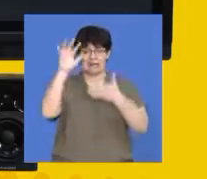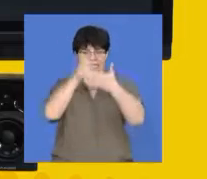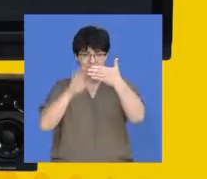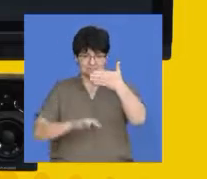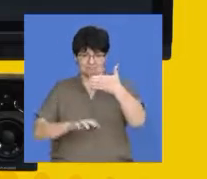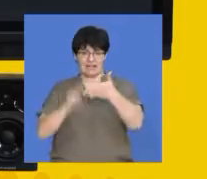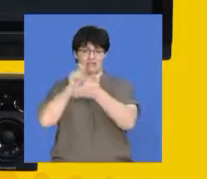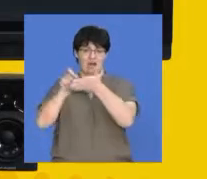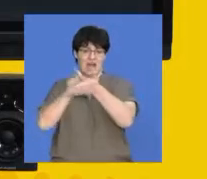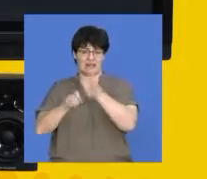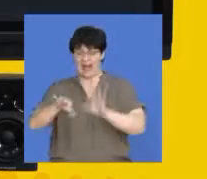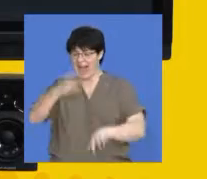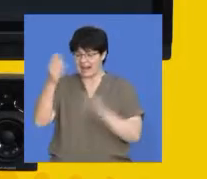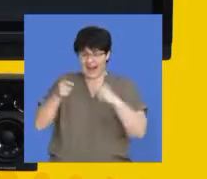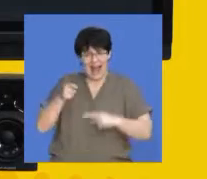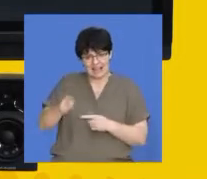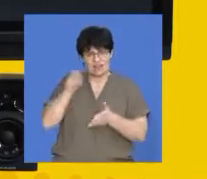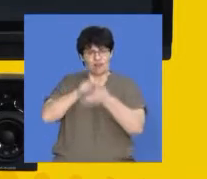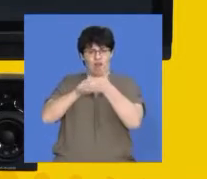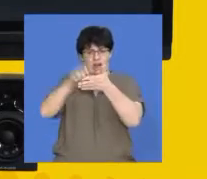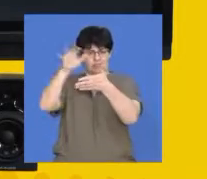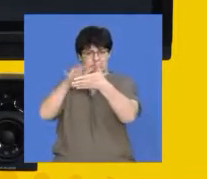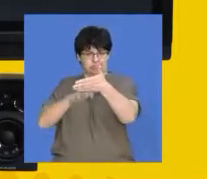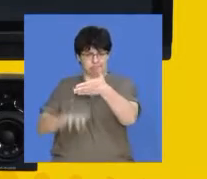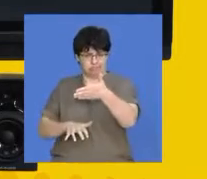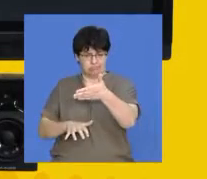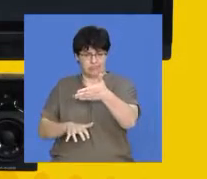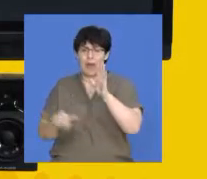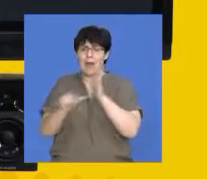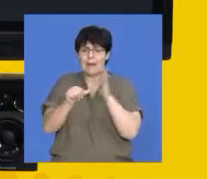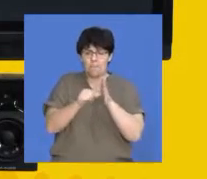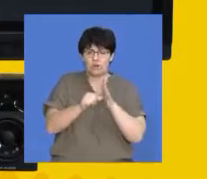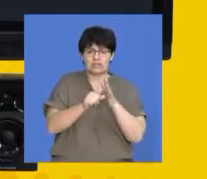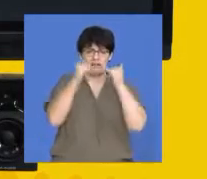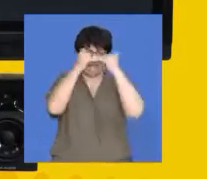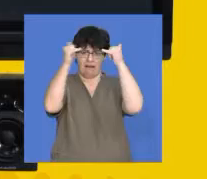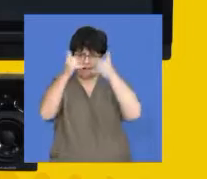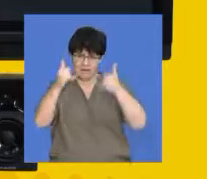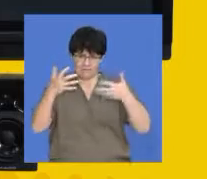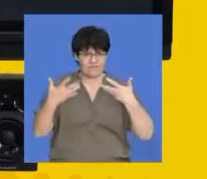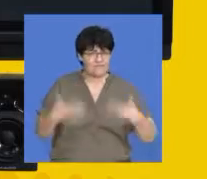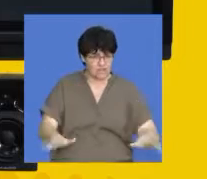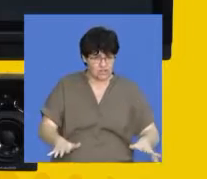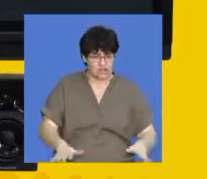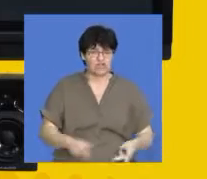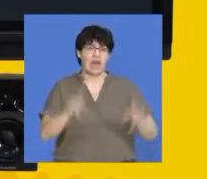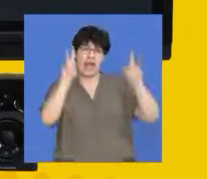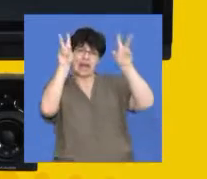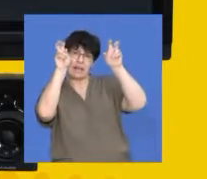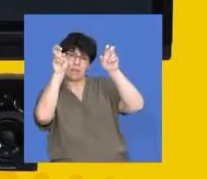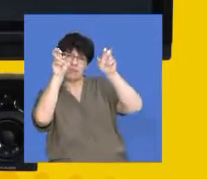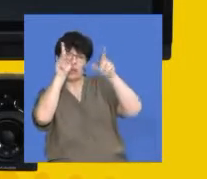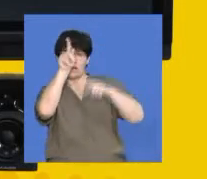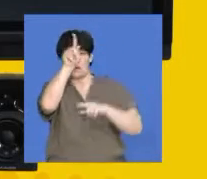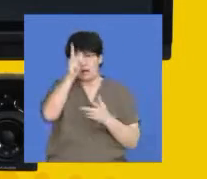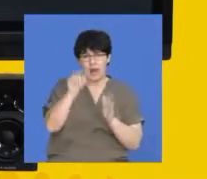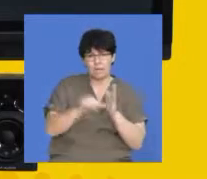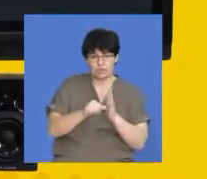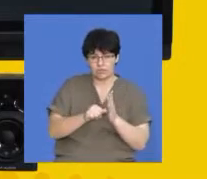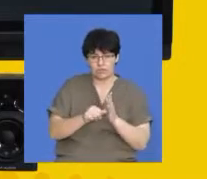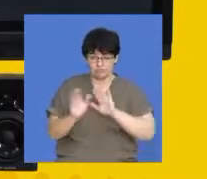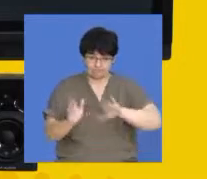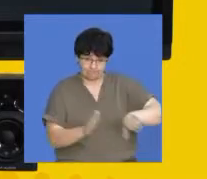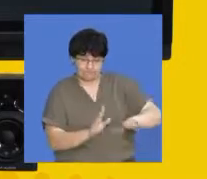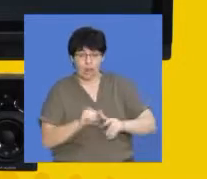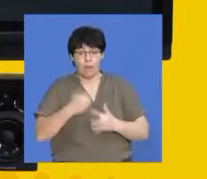source, how to analyze it. So we underlined important things, okay, and we looked at the caption and all that. But after the break,